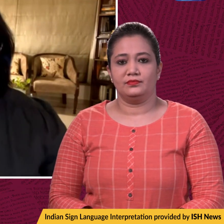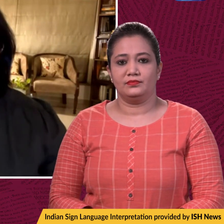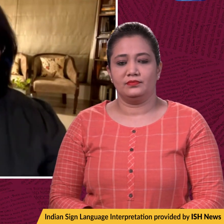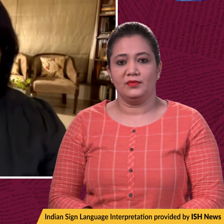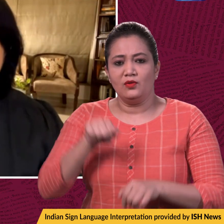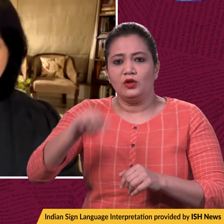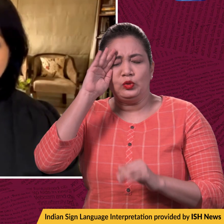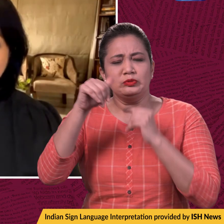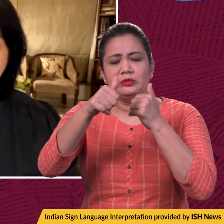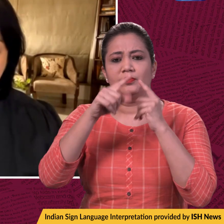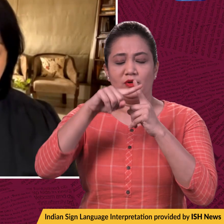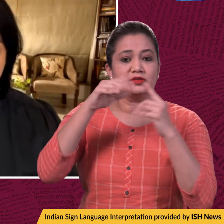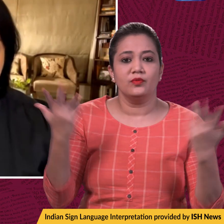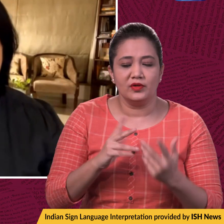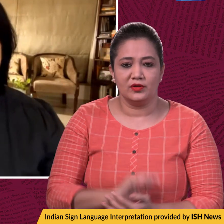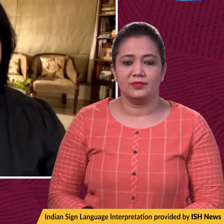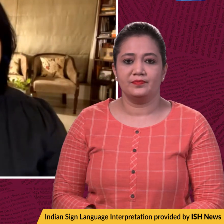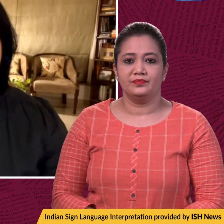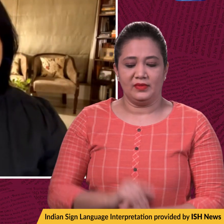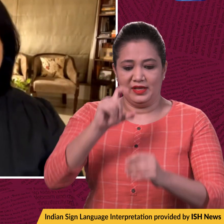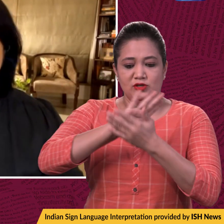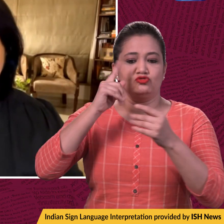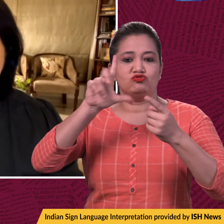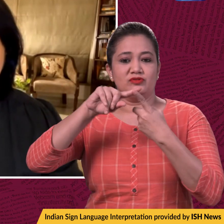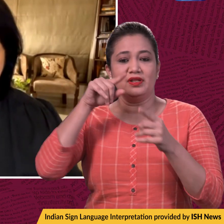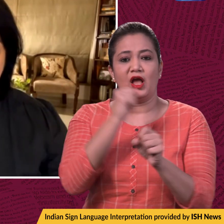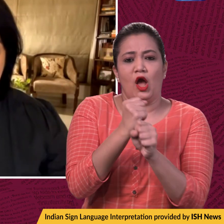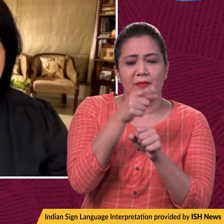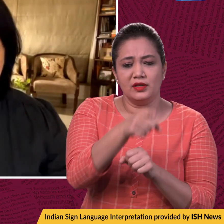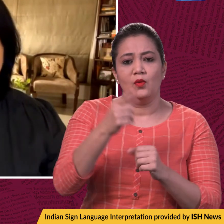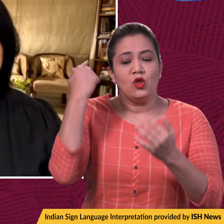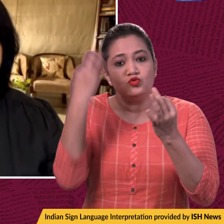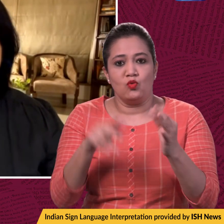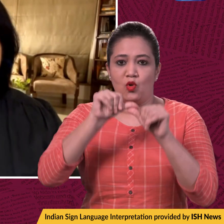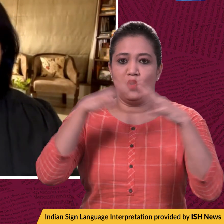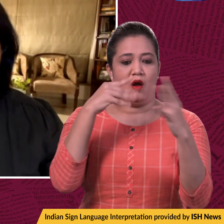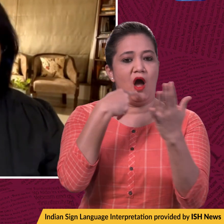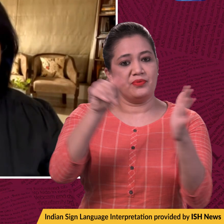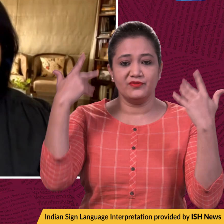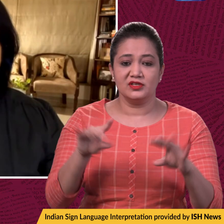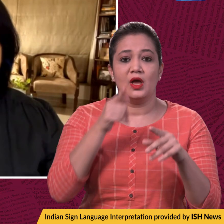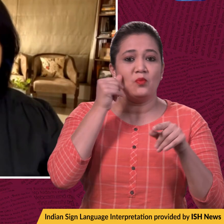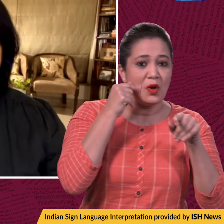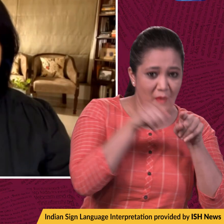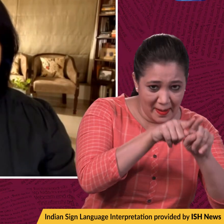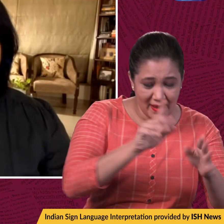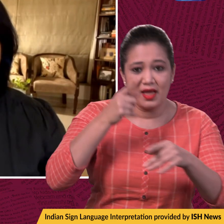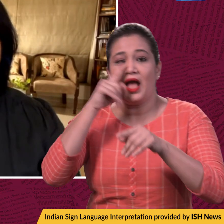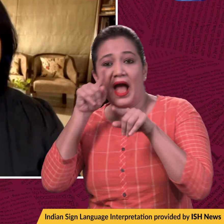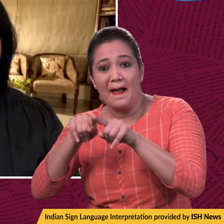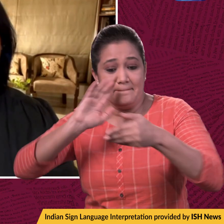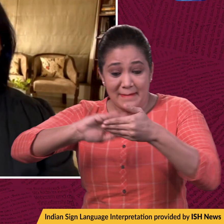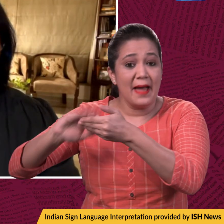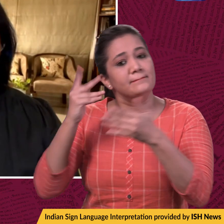And a piece of positive news, because we could use some. Chile's government has passed a law to legalize same-sex marriage in the